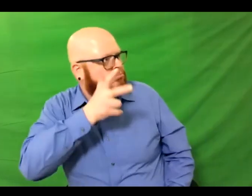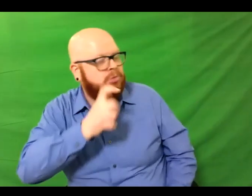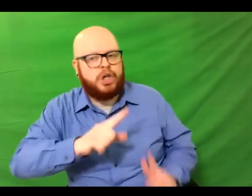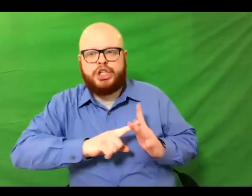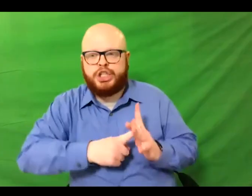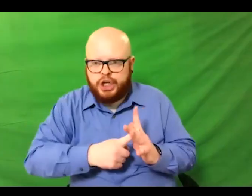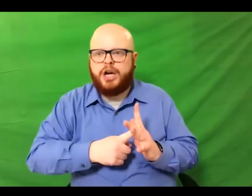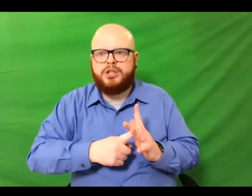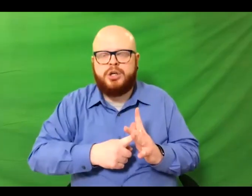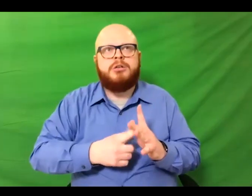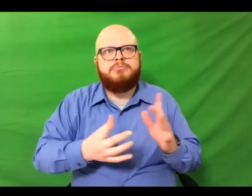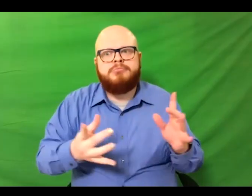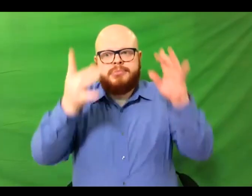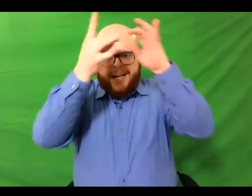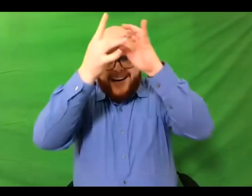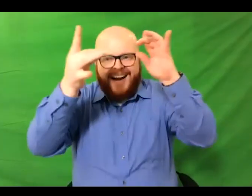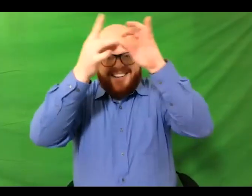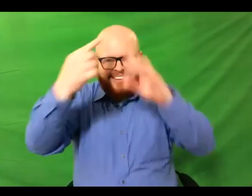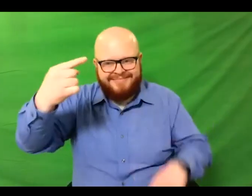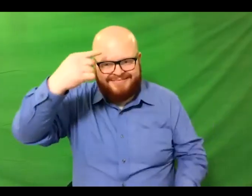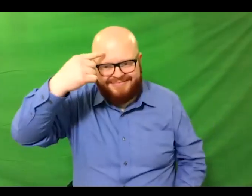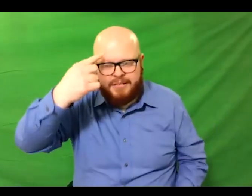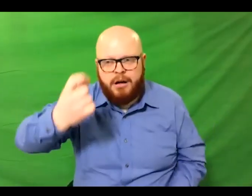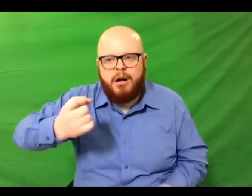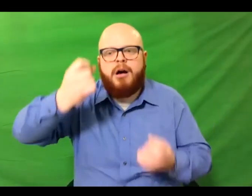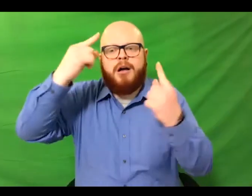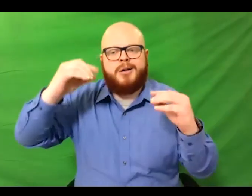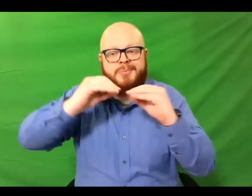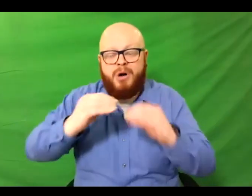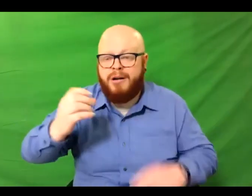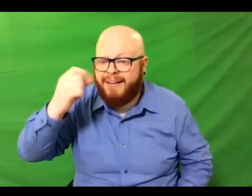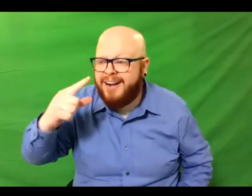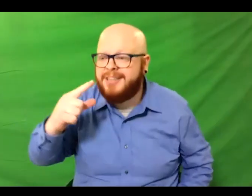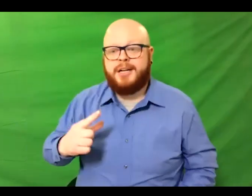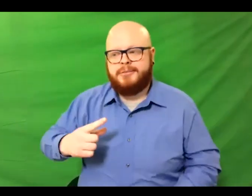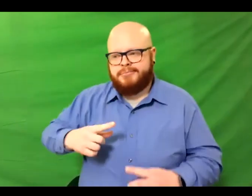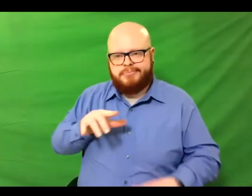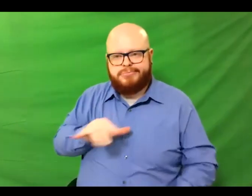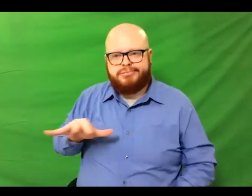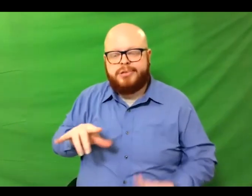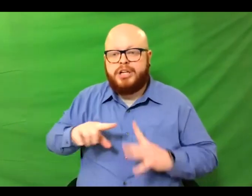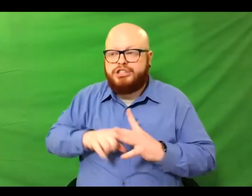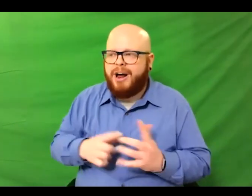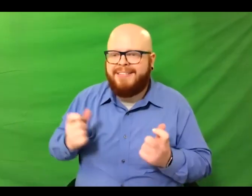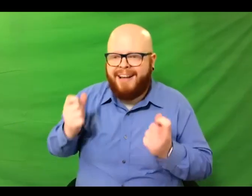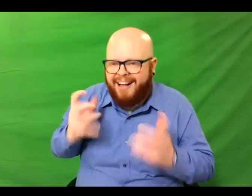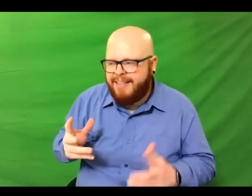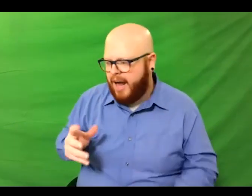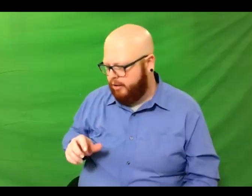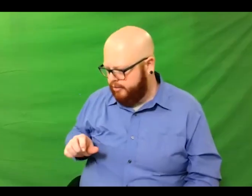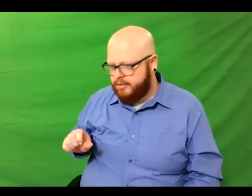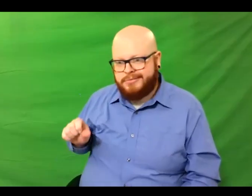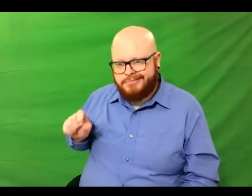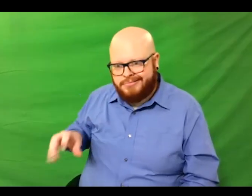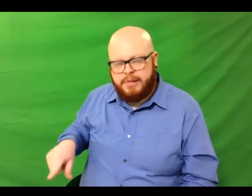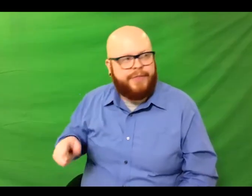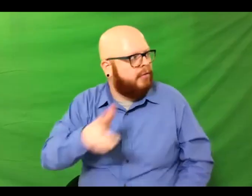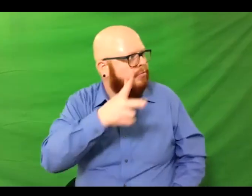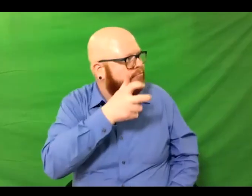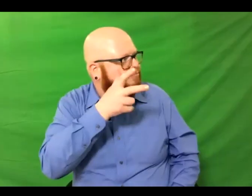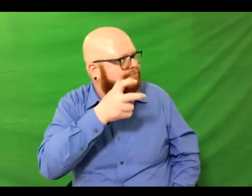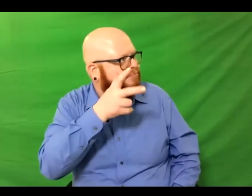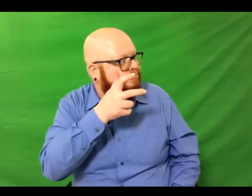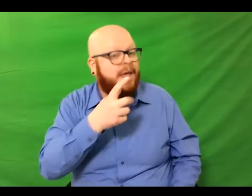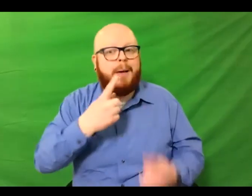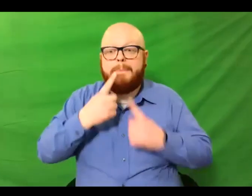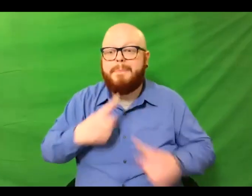pathways. Finger babbling starts in response to conversation with a lot of input. So now you're going to start having that output around 8 to 12 months if